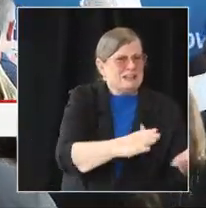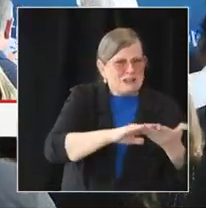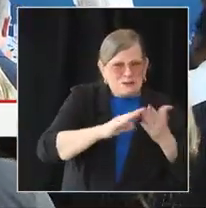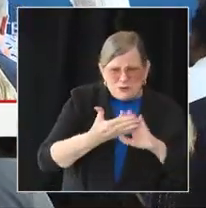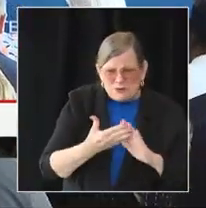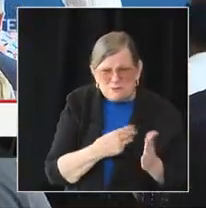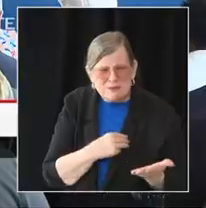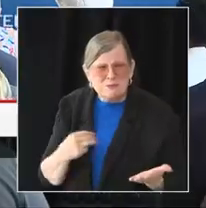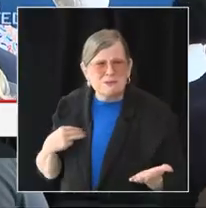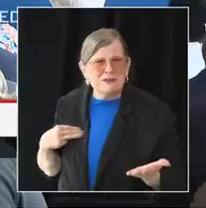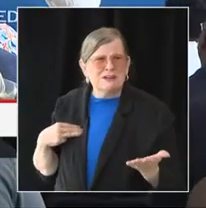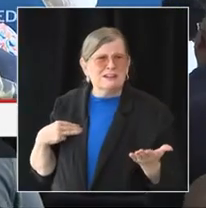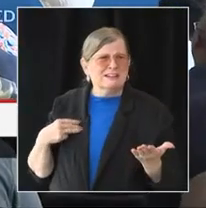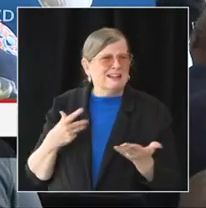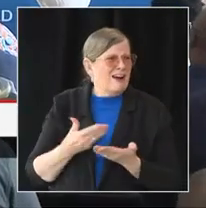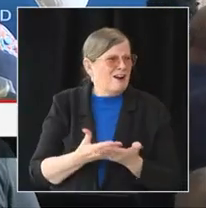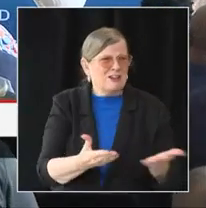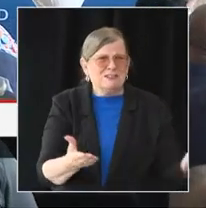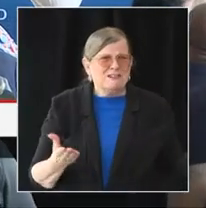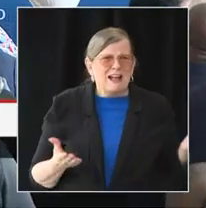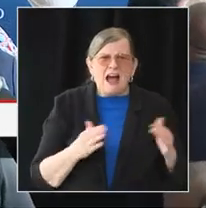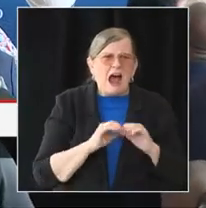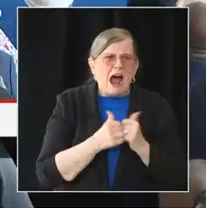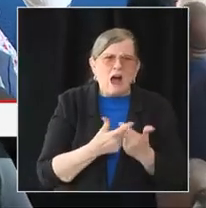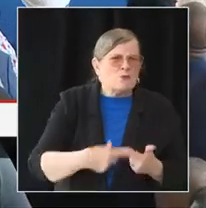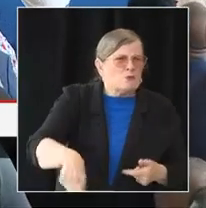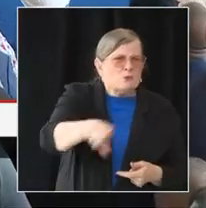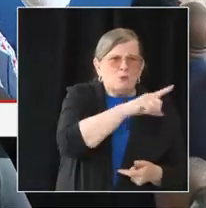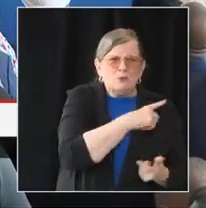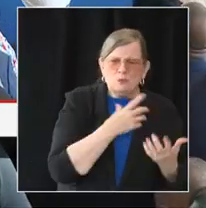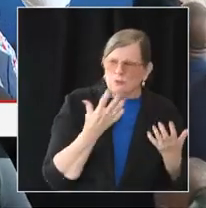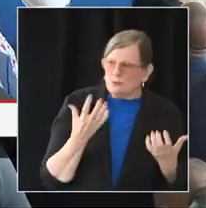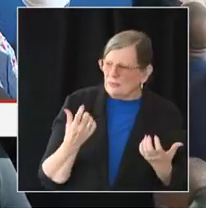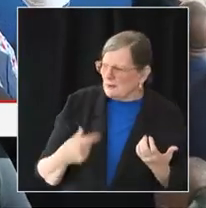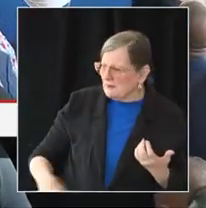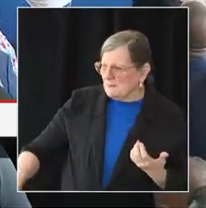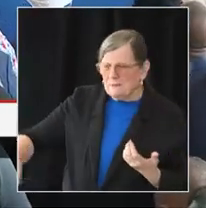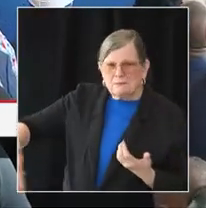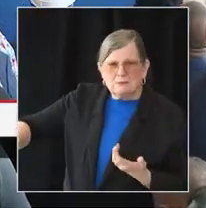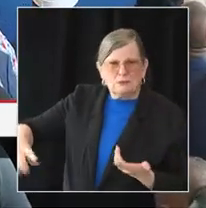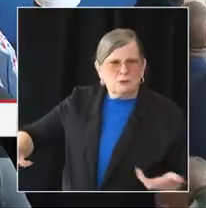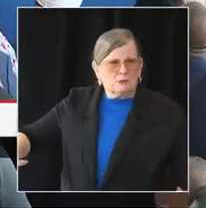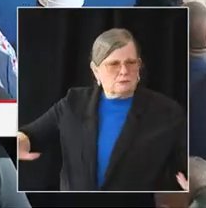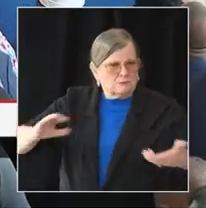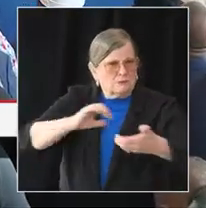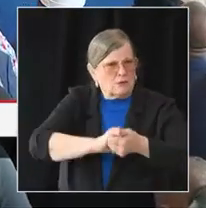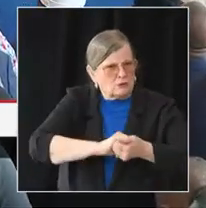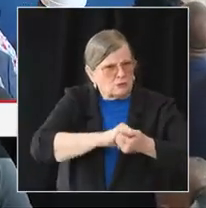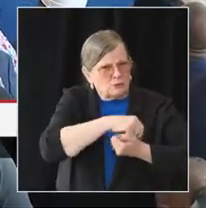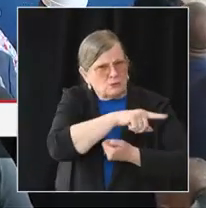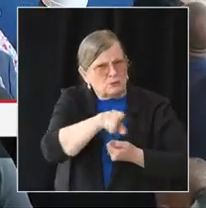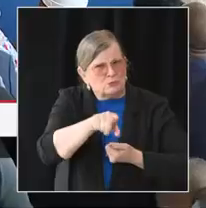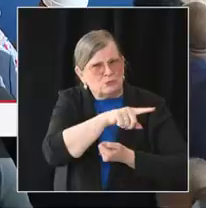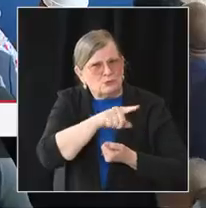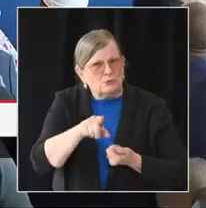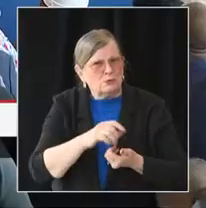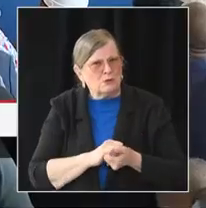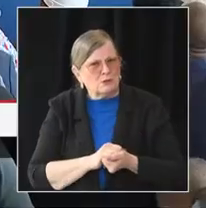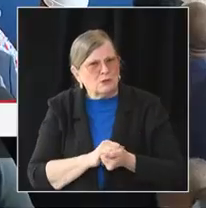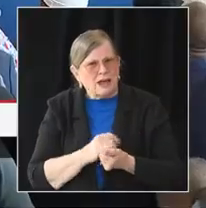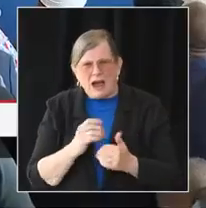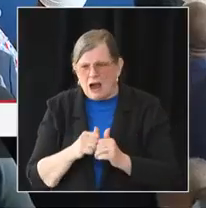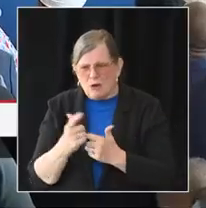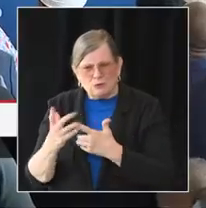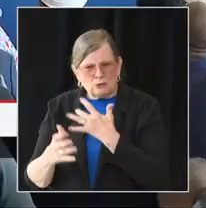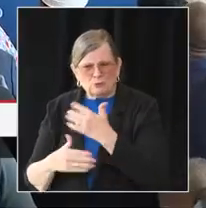How would you want them to partner with you and the administration in advancing the growth agenda? Well, I would want